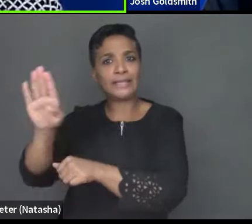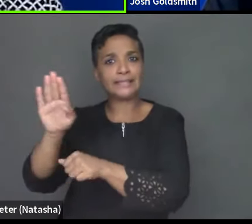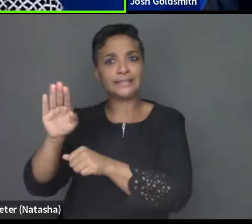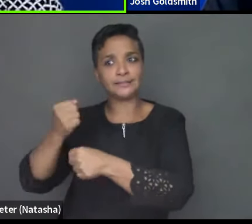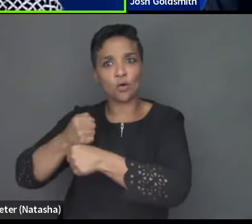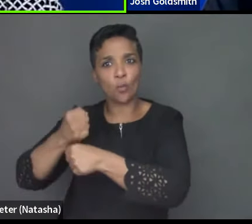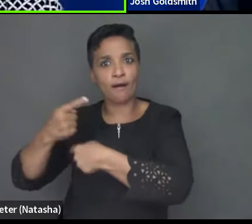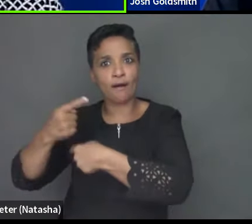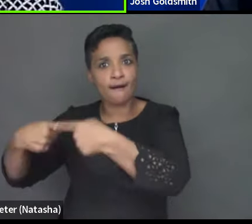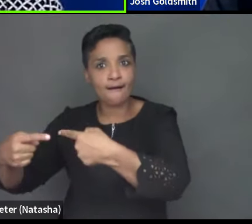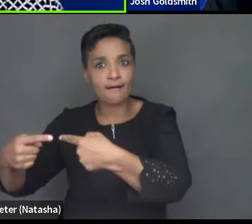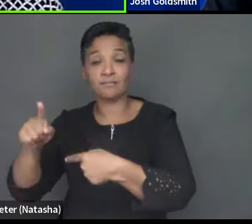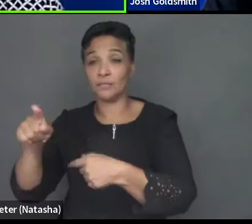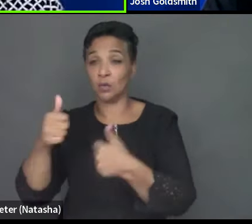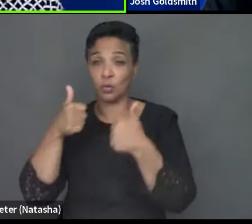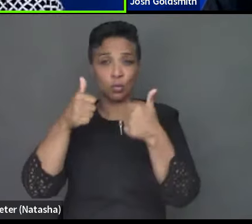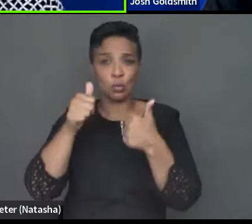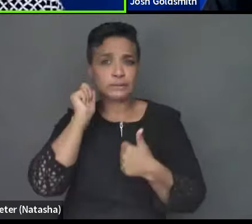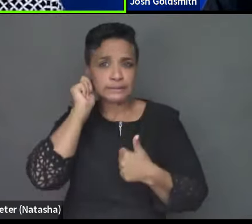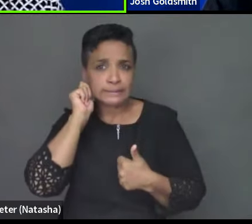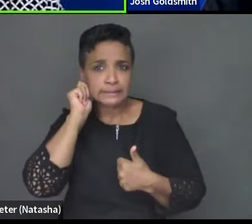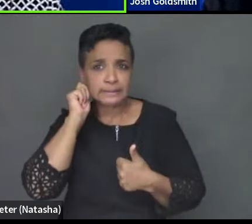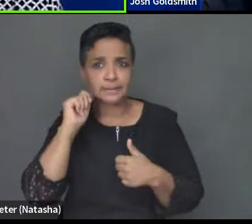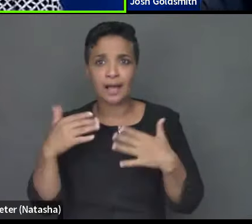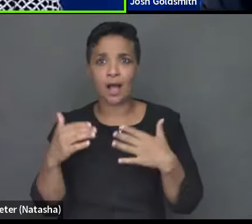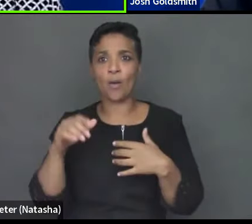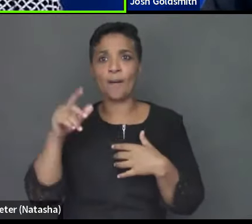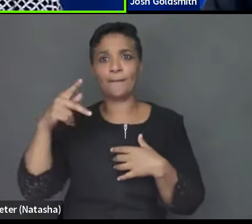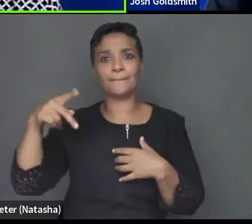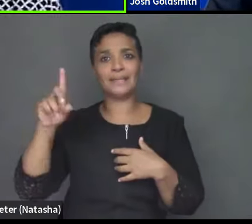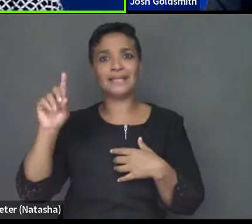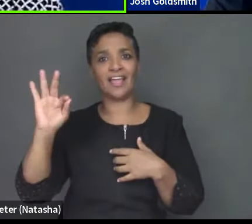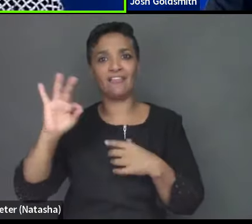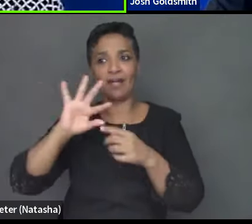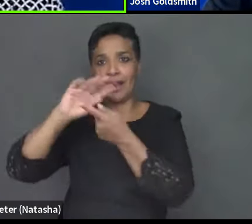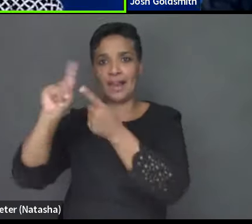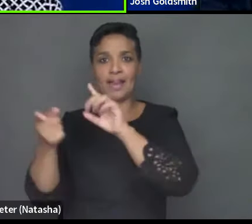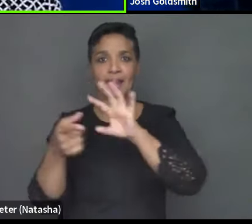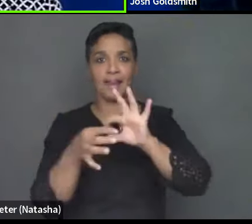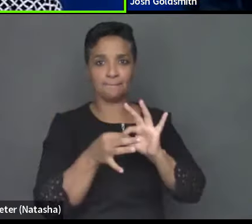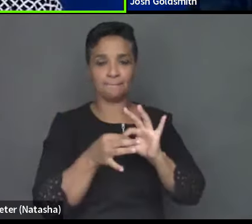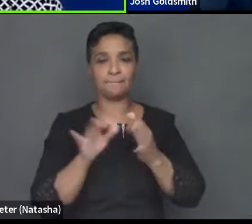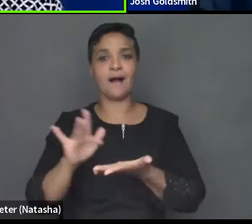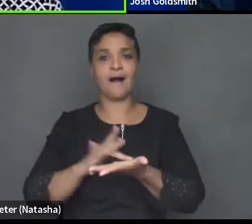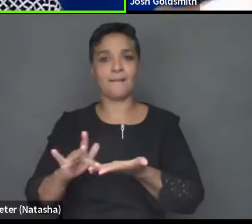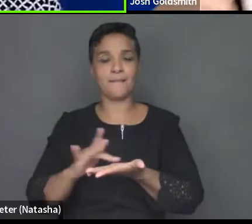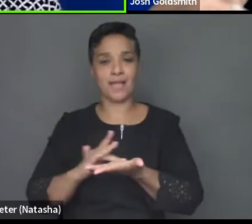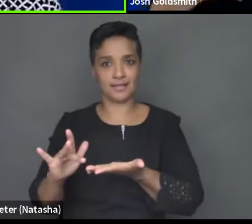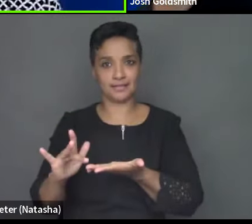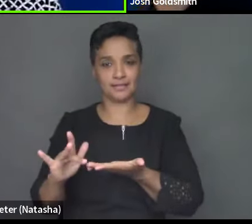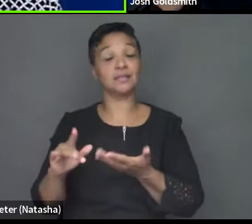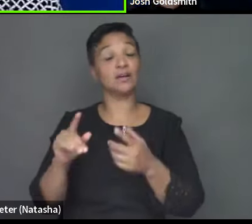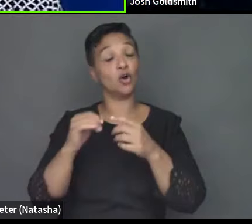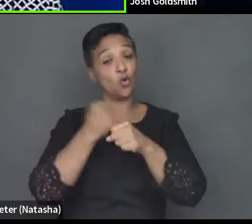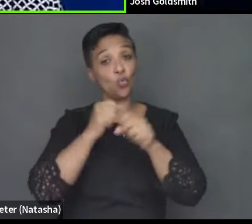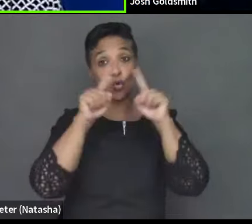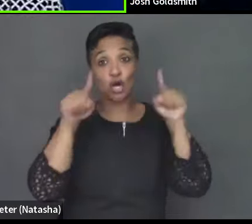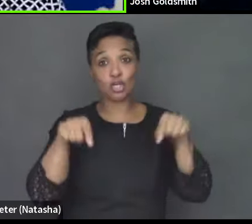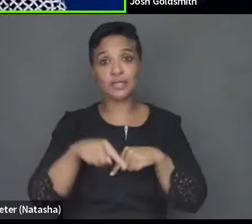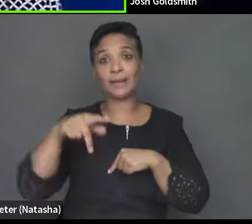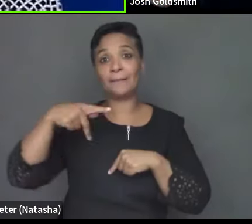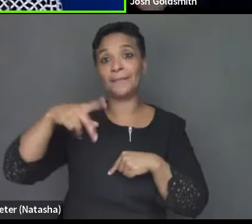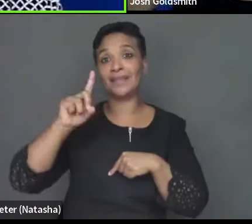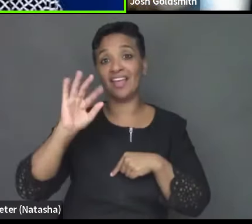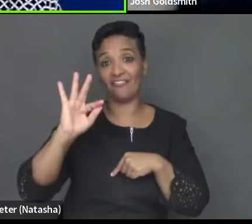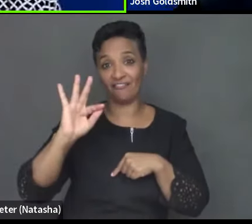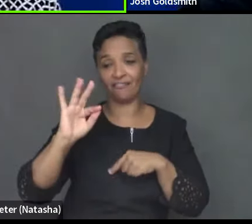has some great tips on how to annotate PDFs on your iPad, for example. So all of those worksheets are PDFs. So if you have an iPad